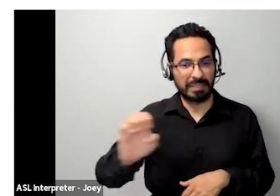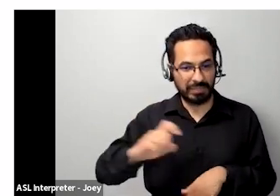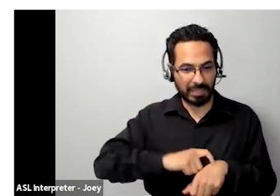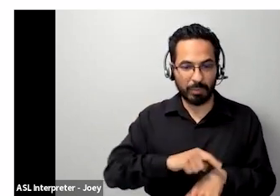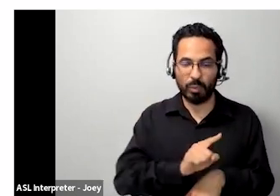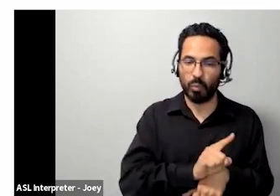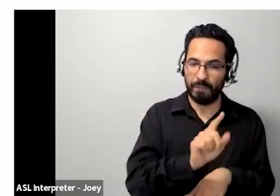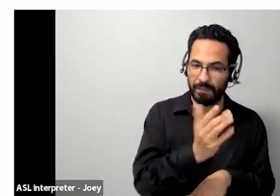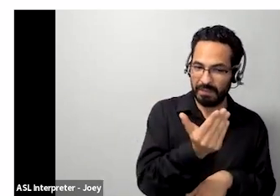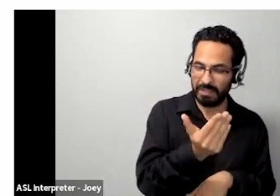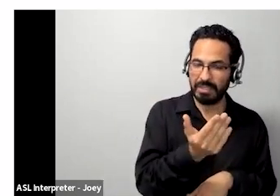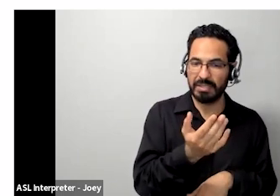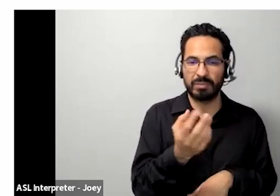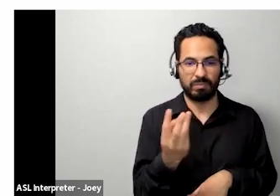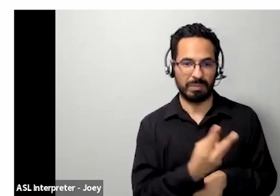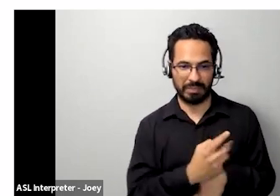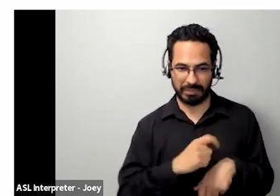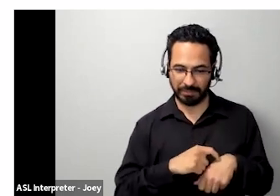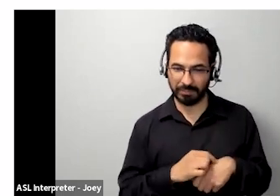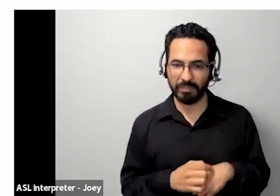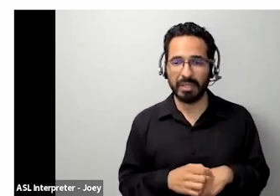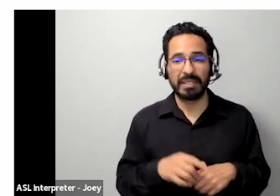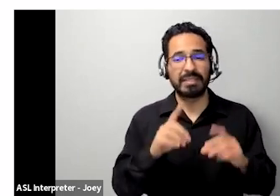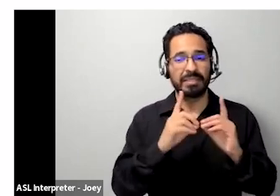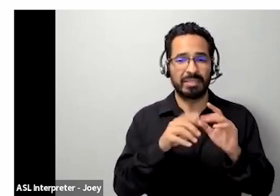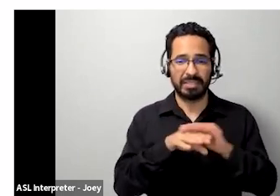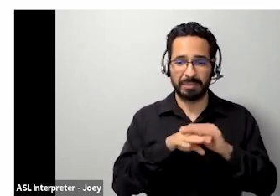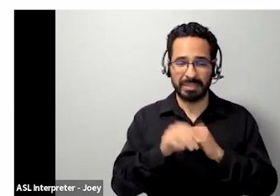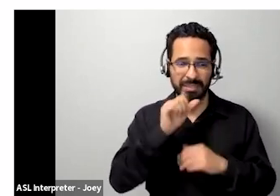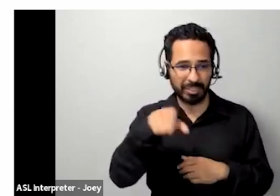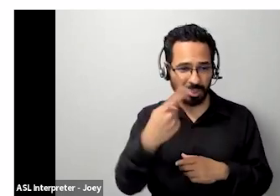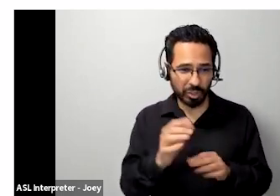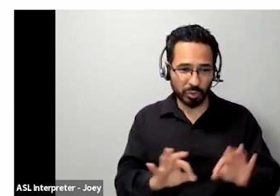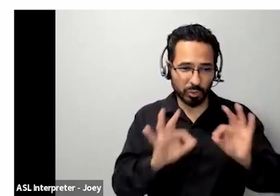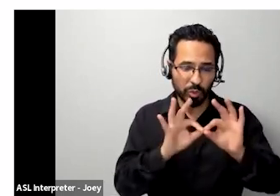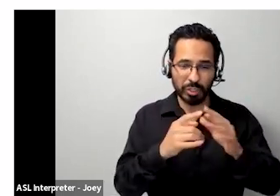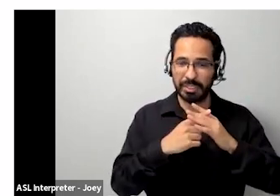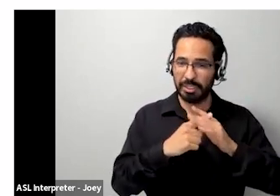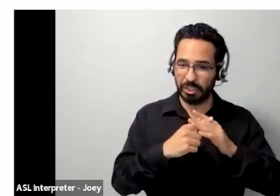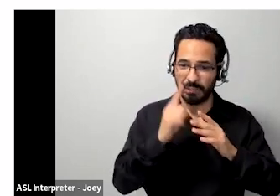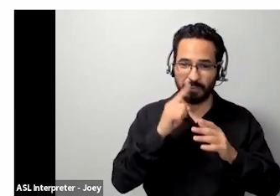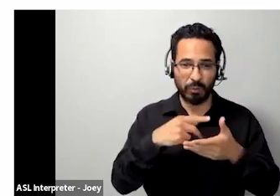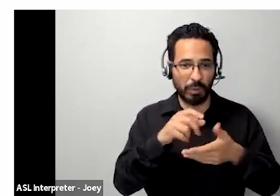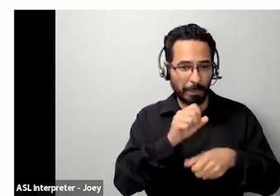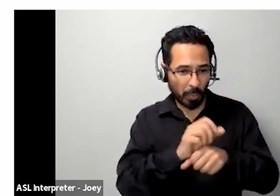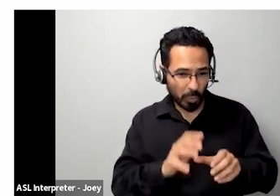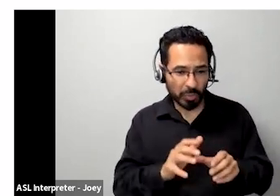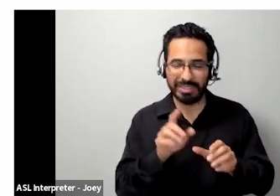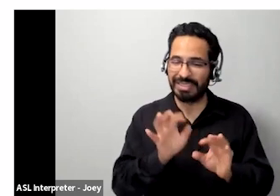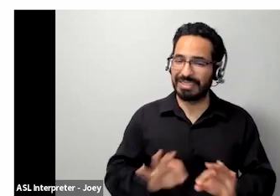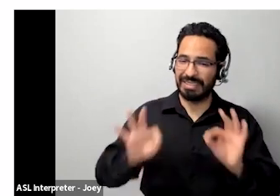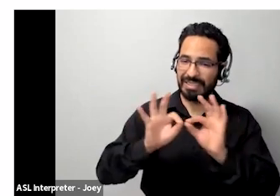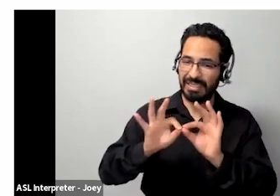1:15 Pacific. Digital accessibility isn't just a critical initiative for employers, it's a key advantage for